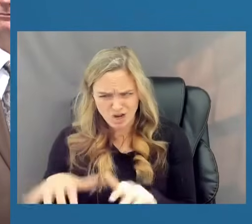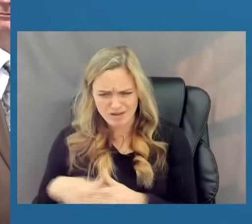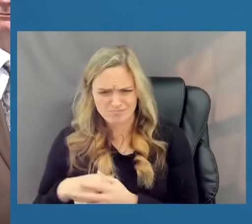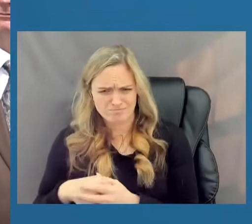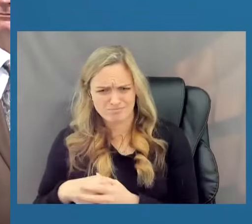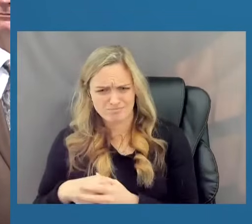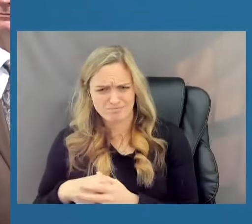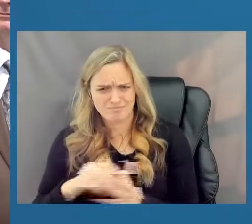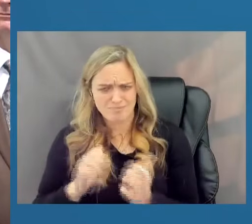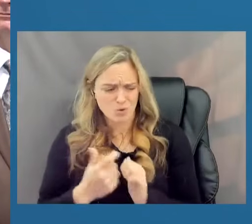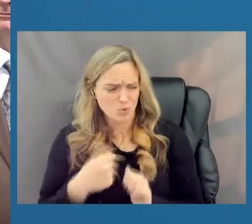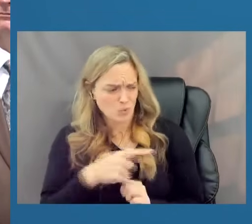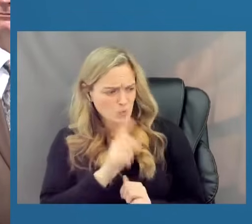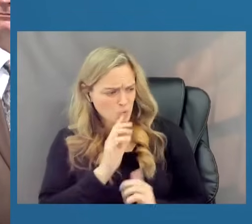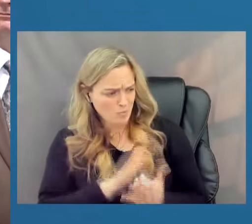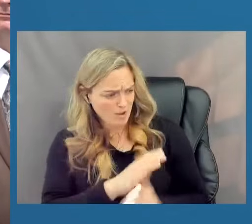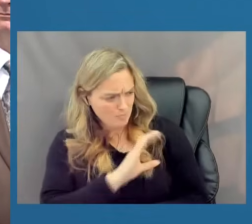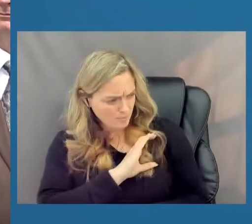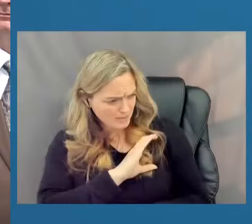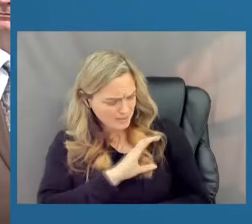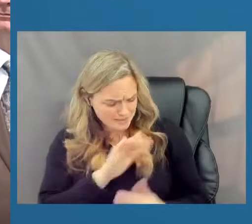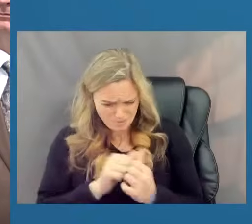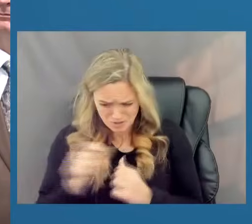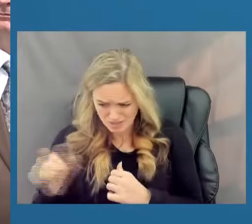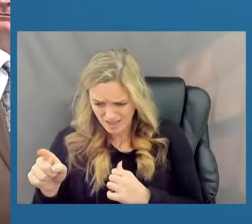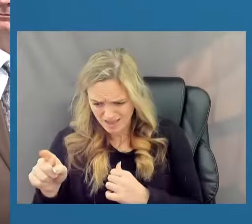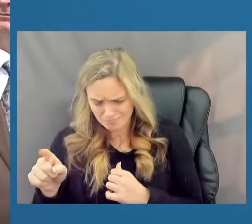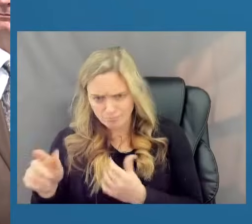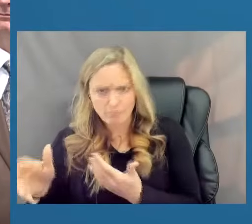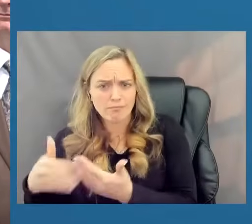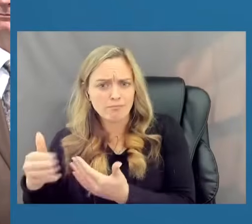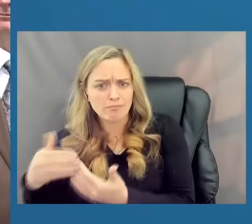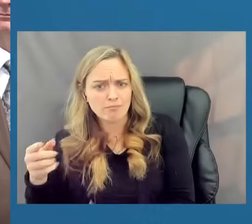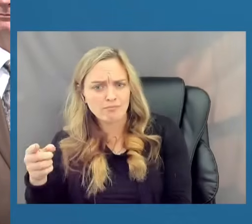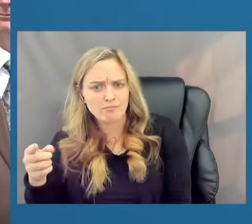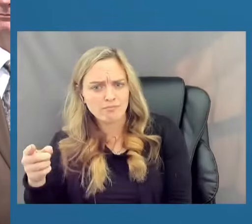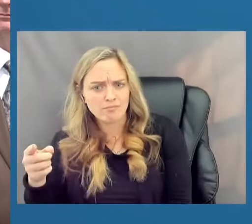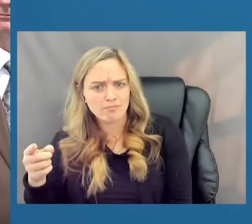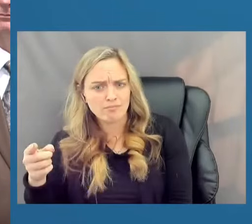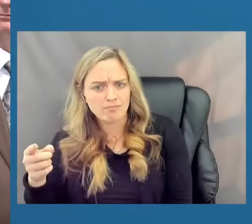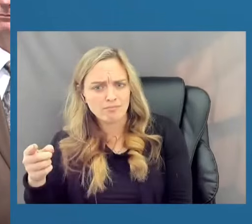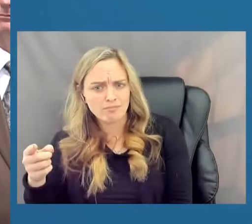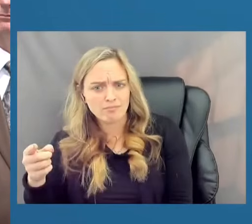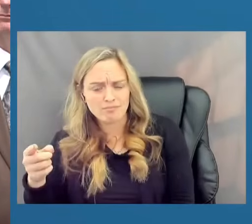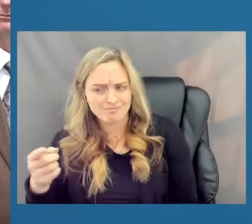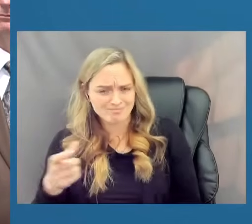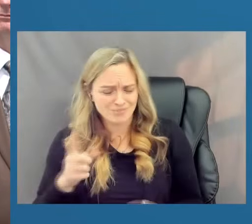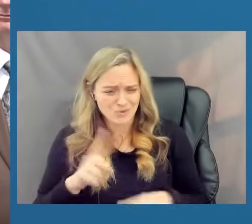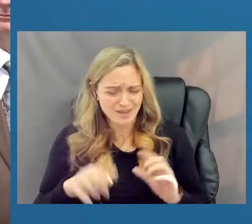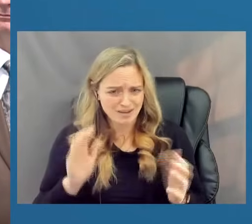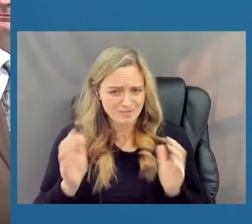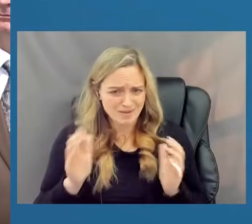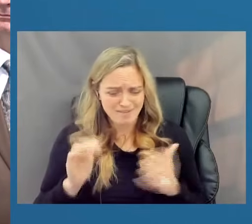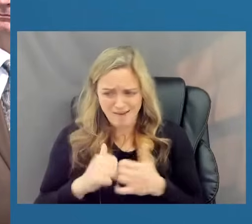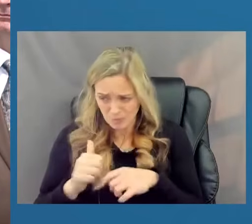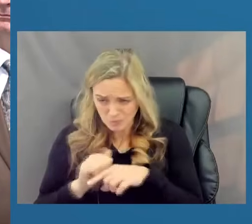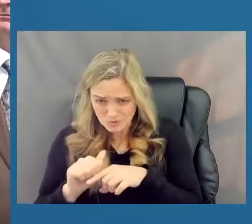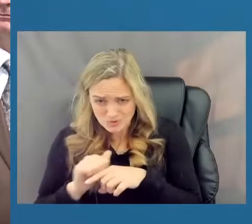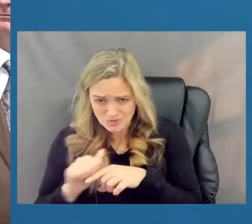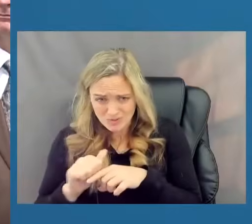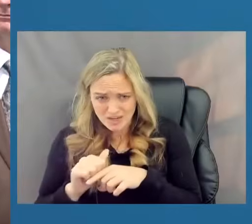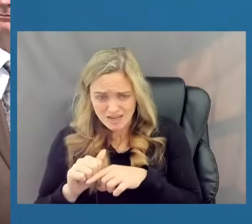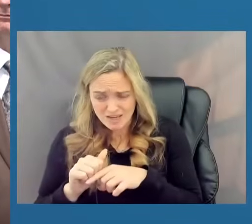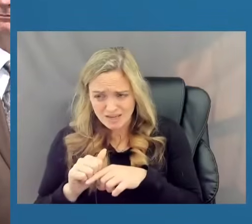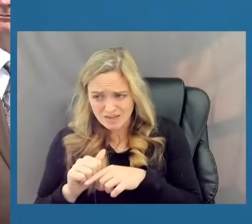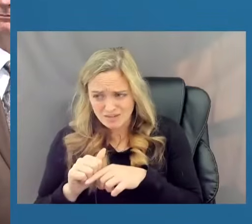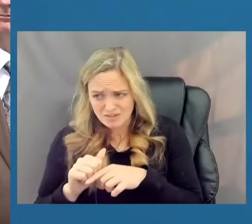Compared to what we have to do to become a state police officer, there's no comparison. How often how are they trained in conflict